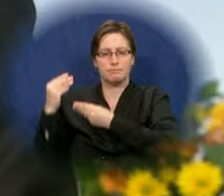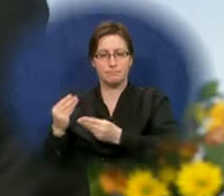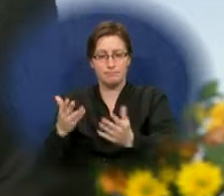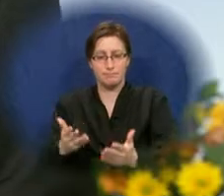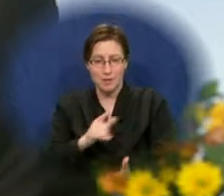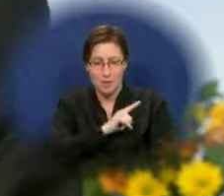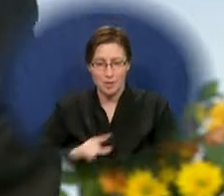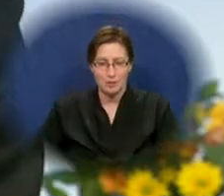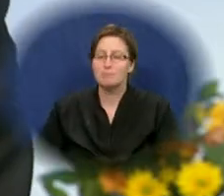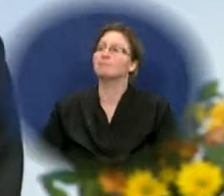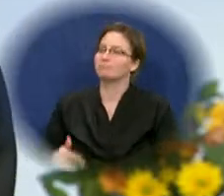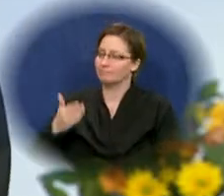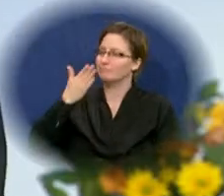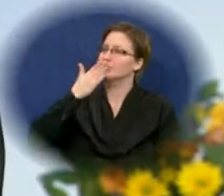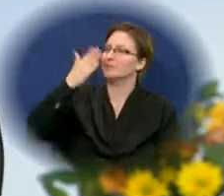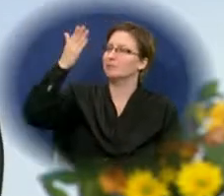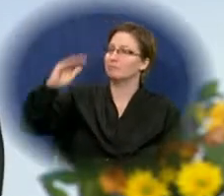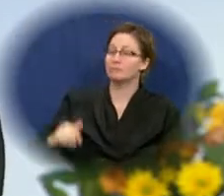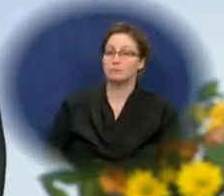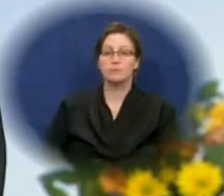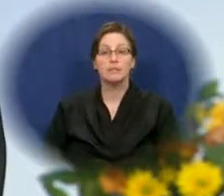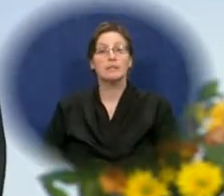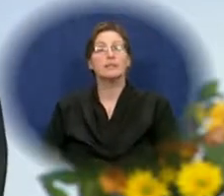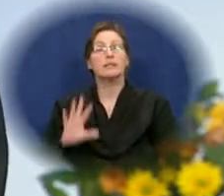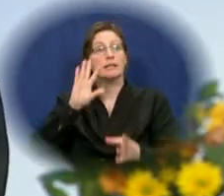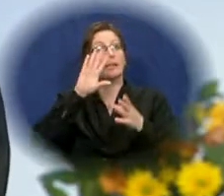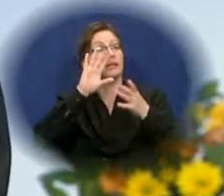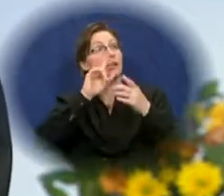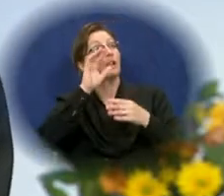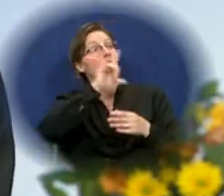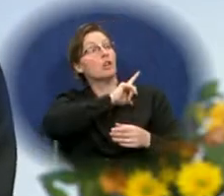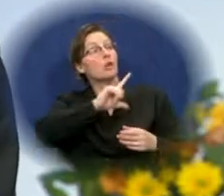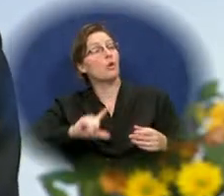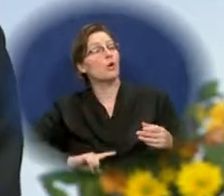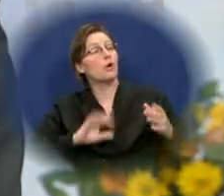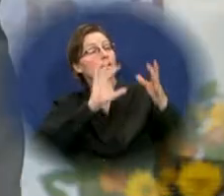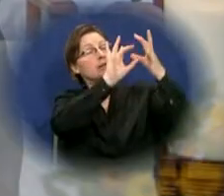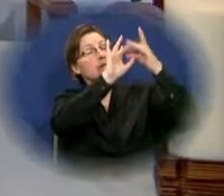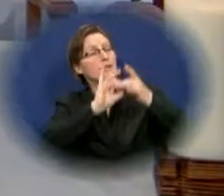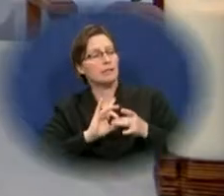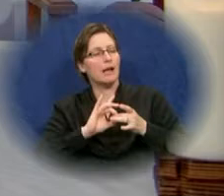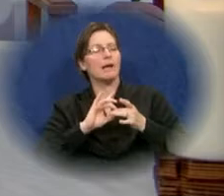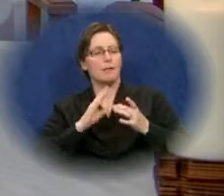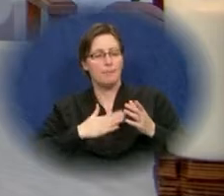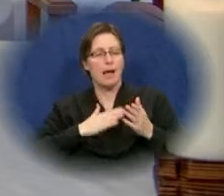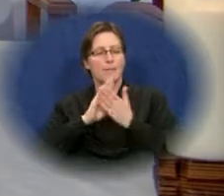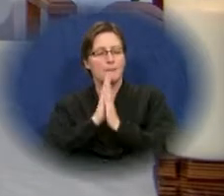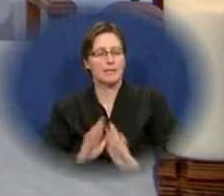God. In you, Lord, I have found my peace.